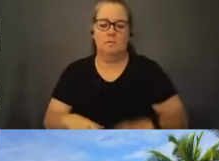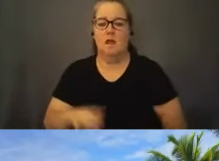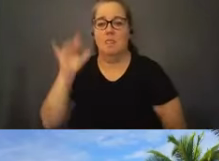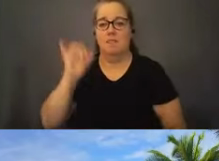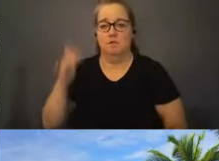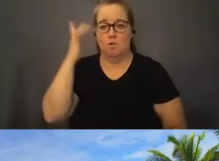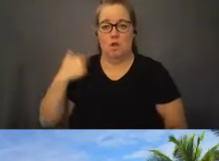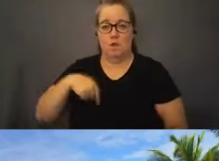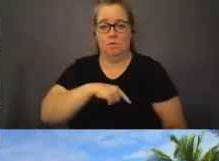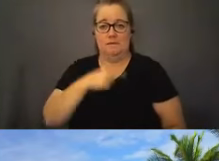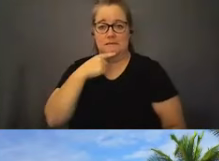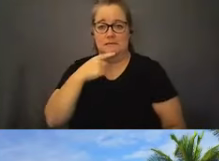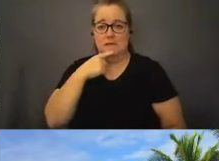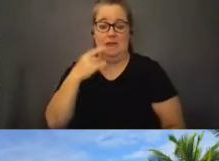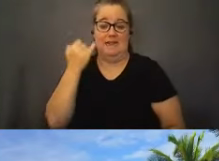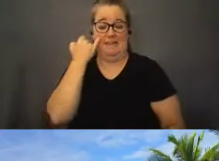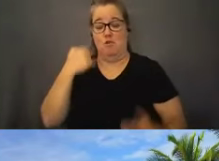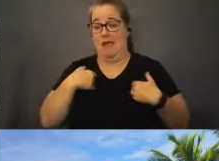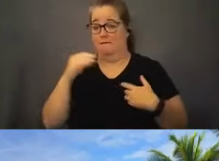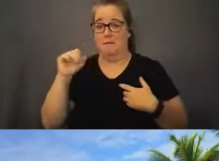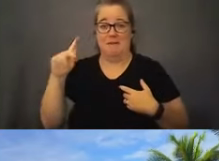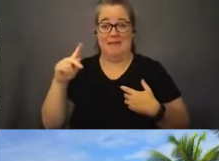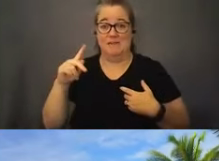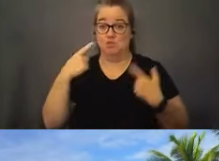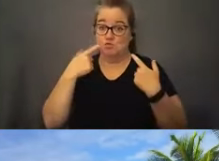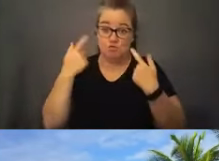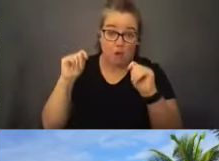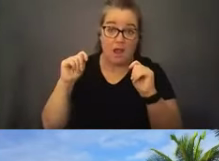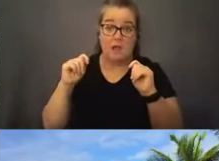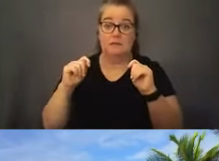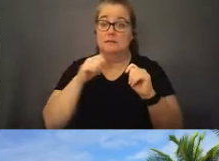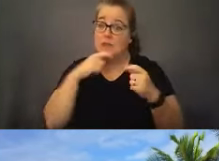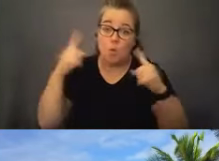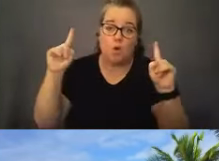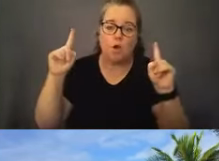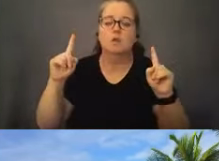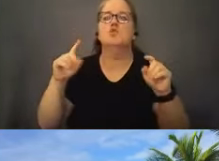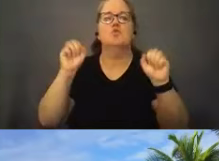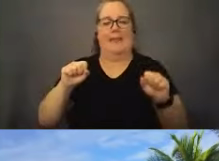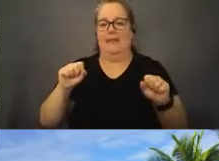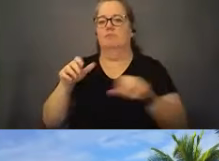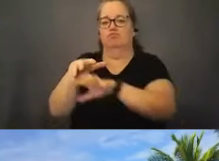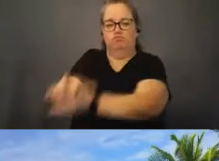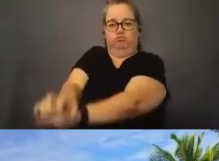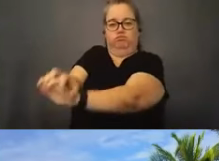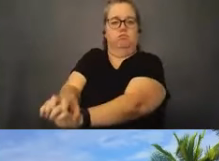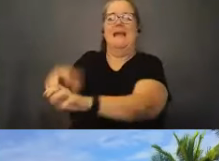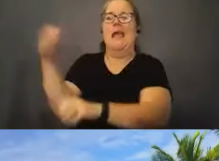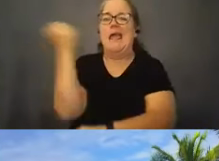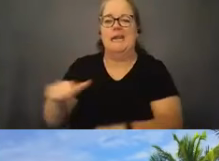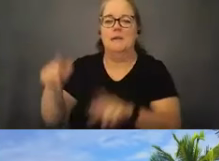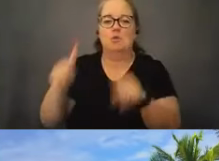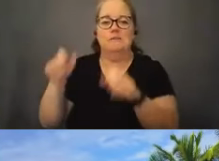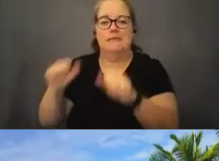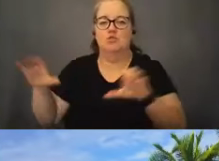say, even if you have a mask and you try it, it doesn't work, just do chest compressions. Anyone can do chest compressions.